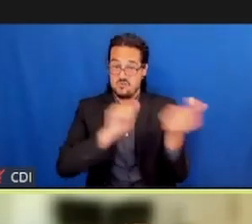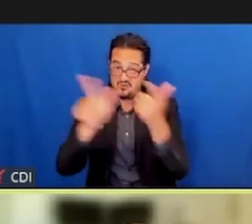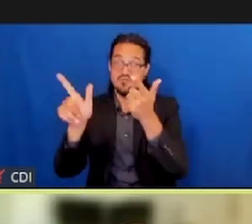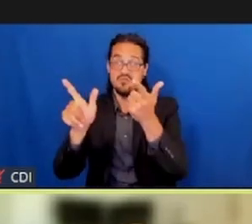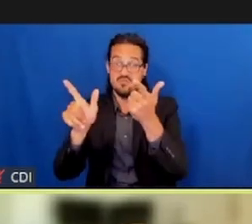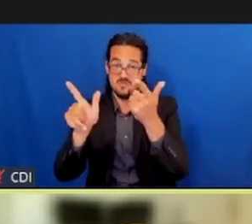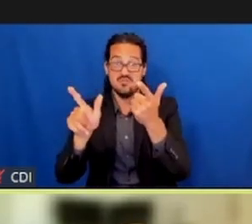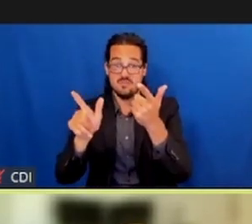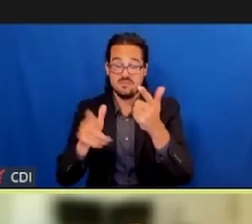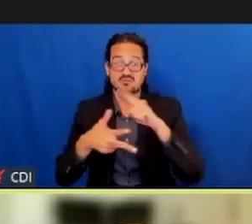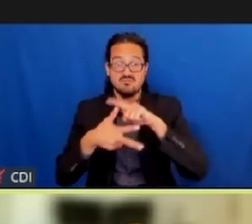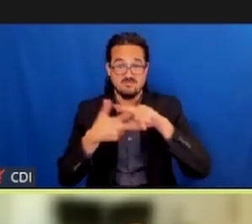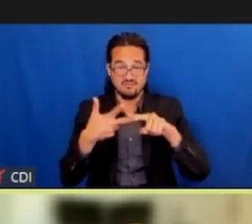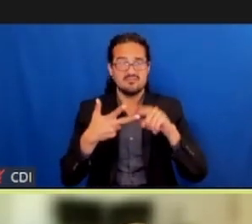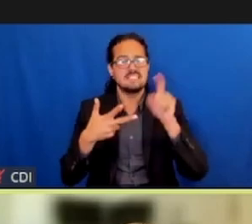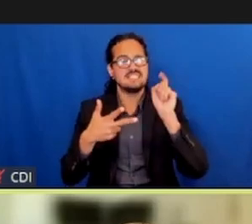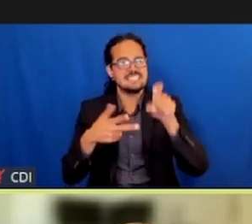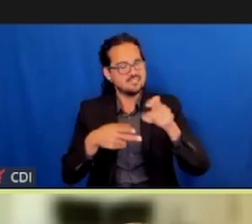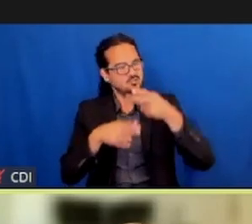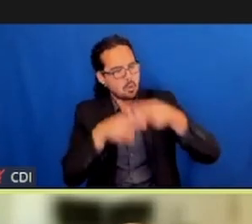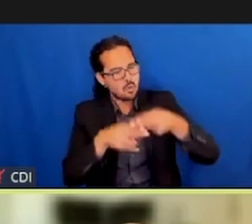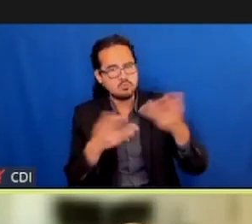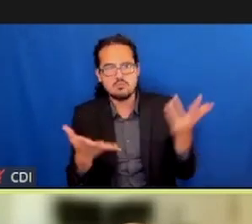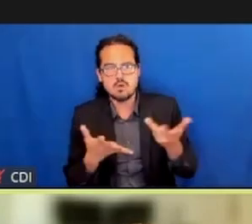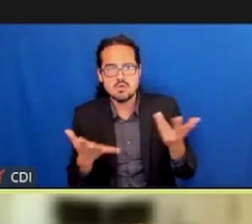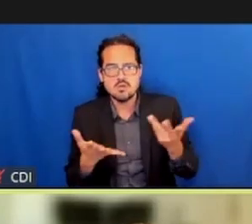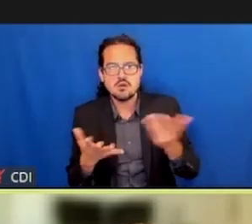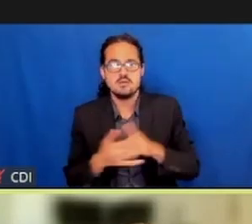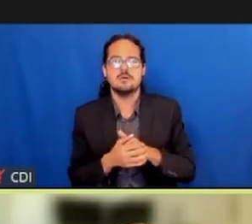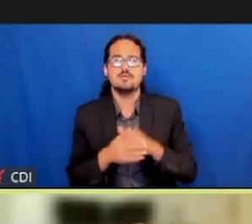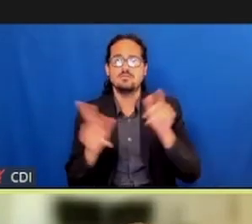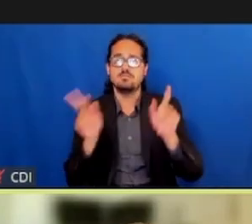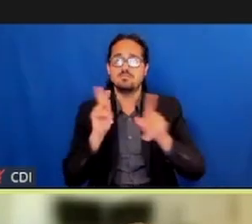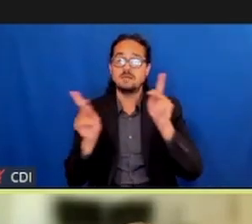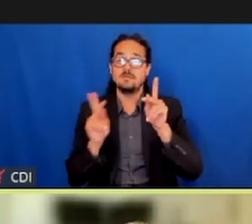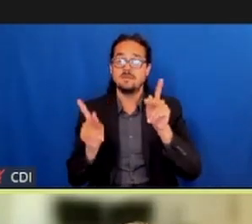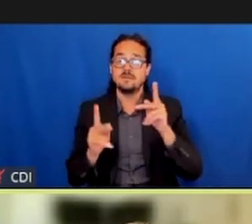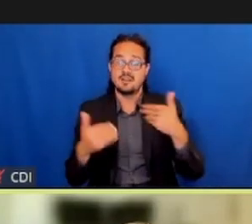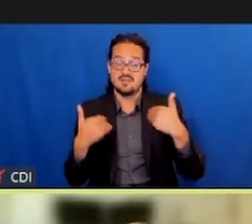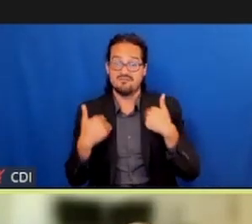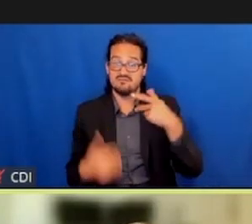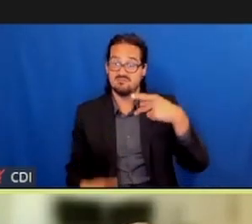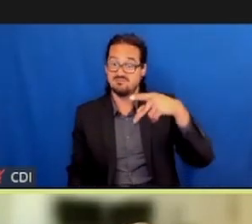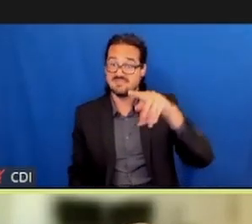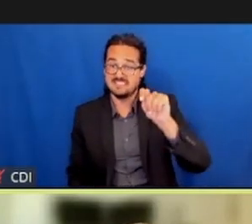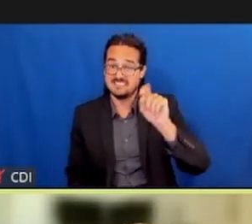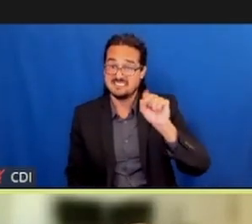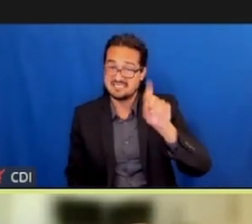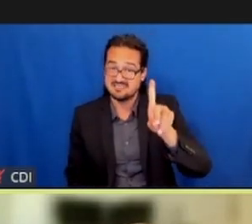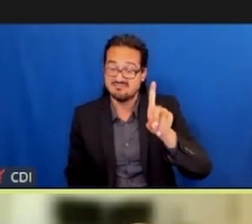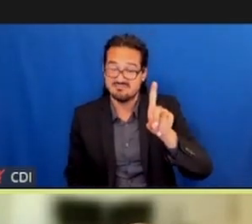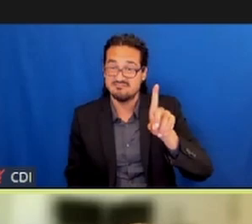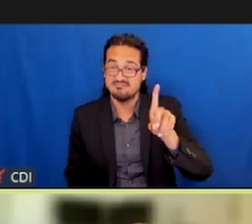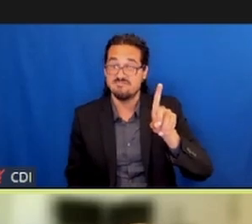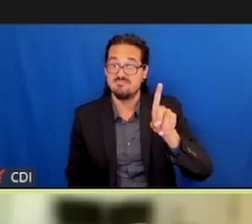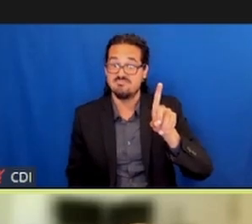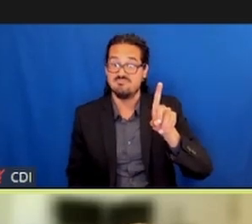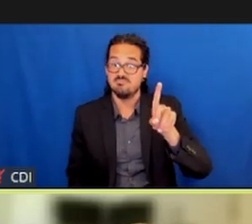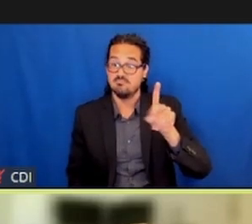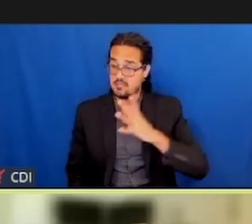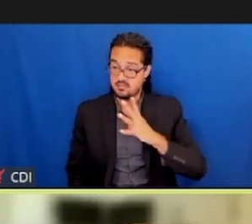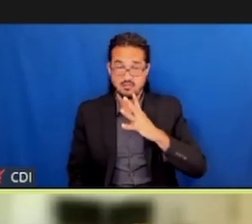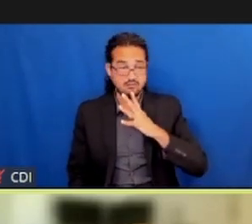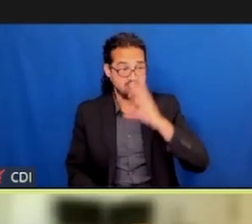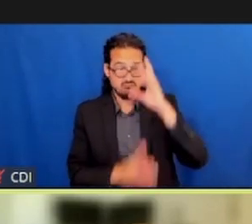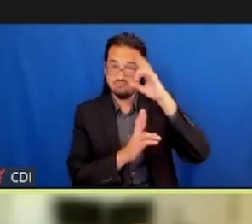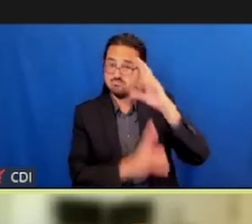which I think is apt in a lot of situations. And it's normal to feel, even though things are better now and summer's almost here and things are getting